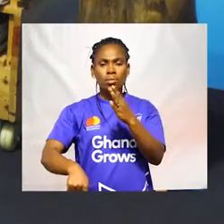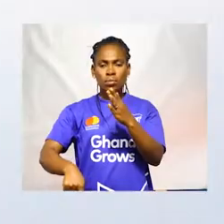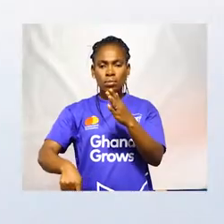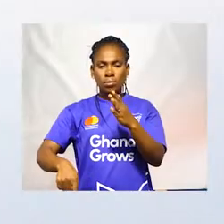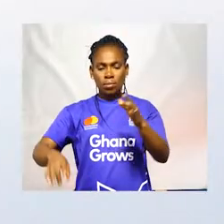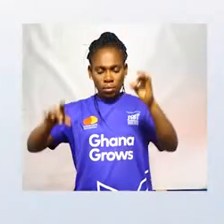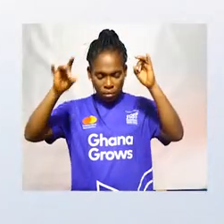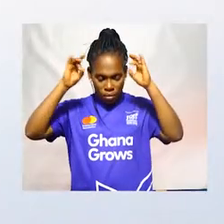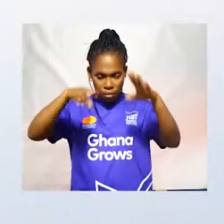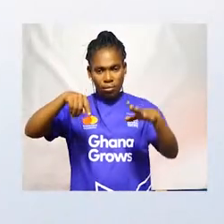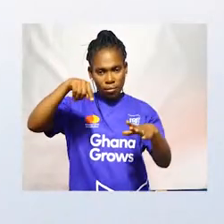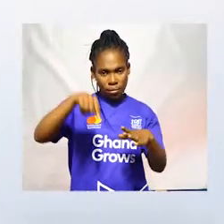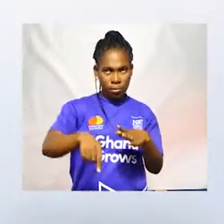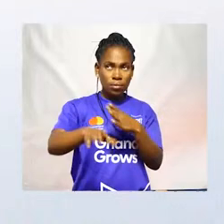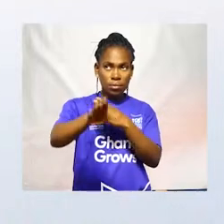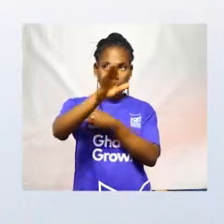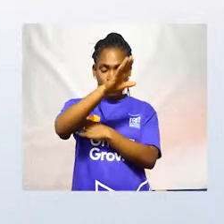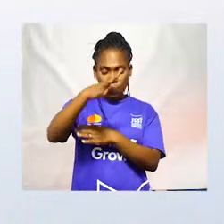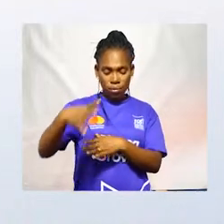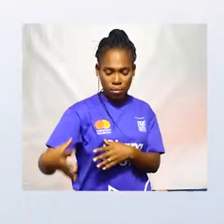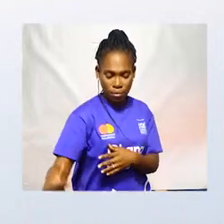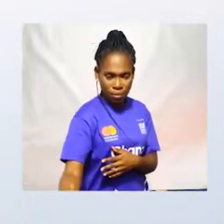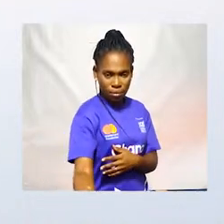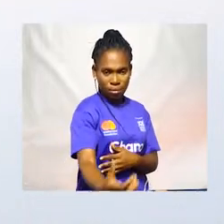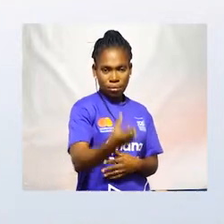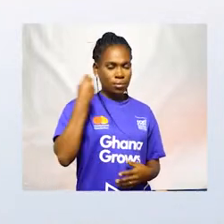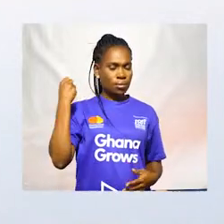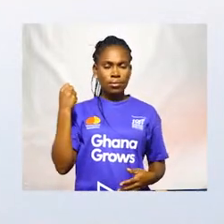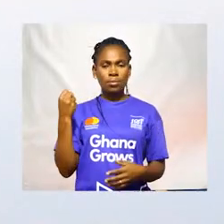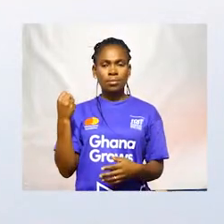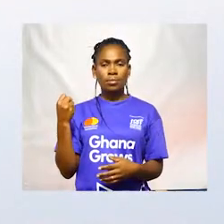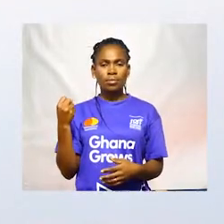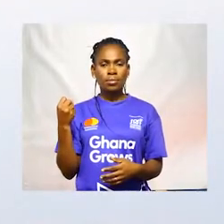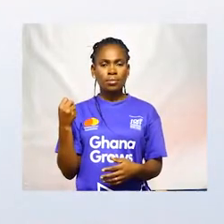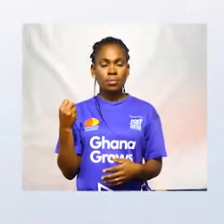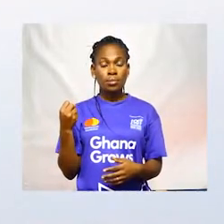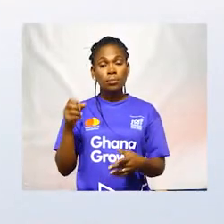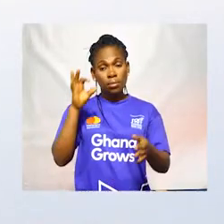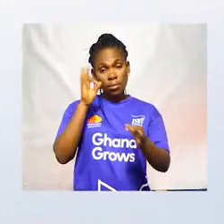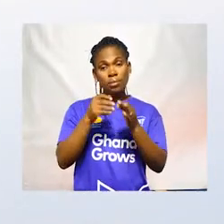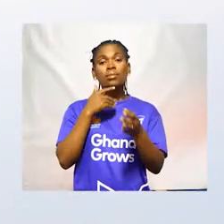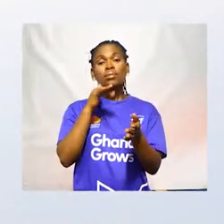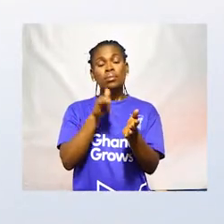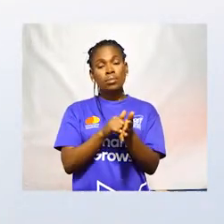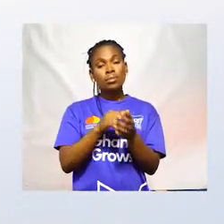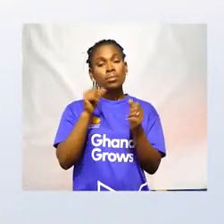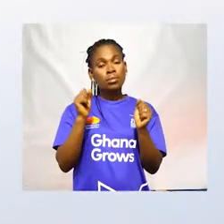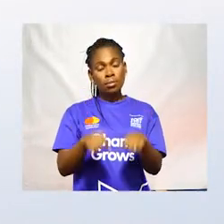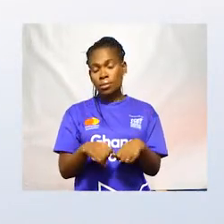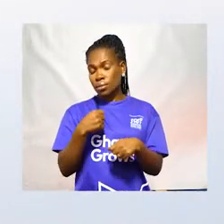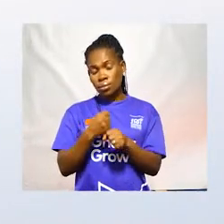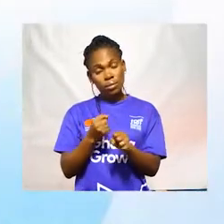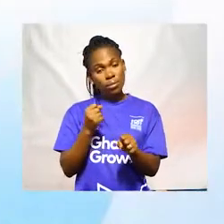horrible and I was in a miry clay. In the miry clay, you're unable to make progress. You can't.